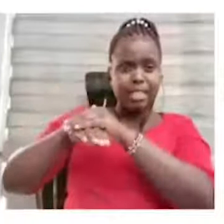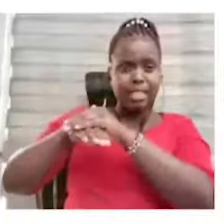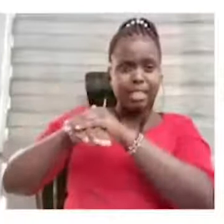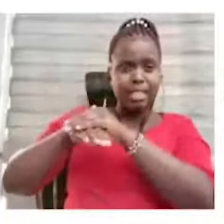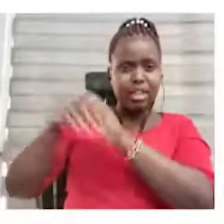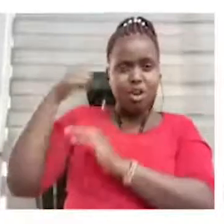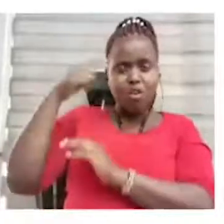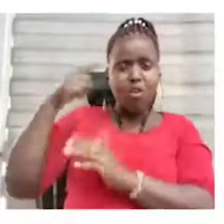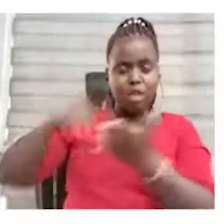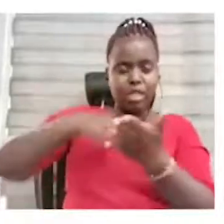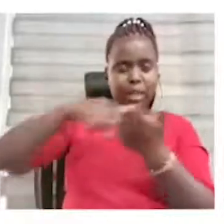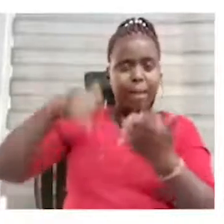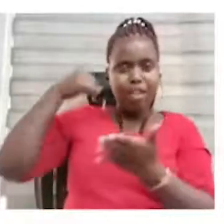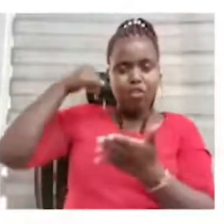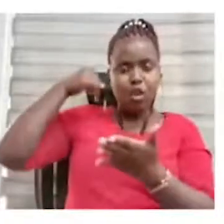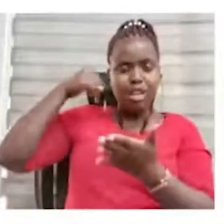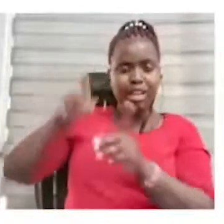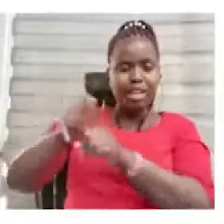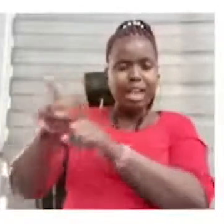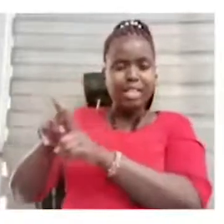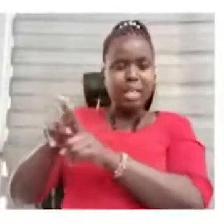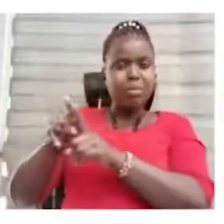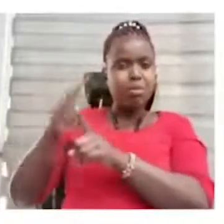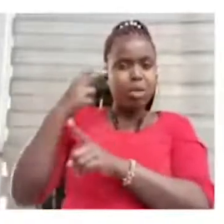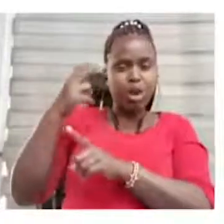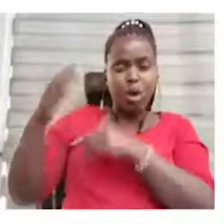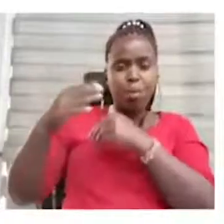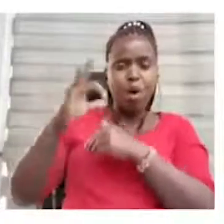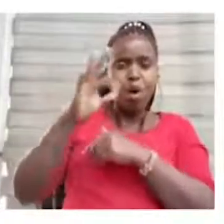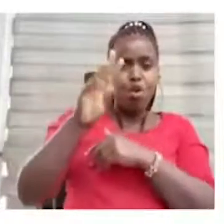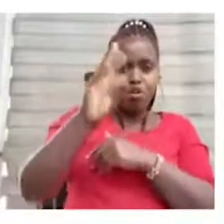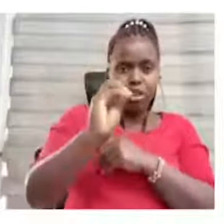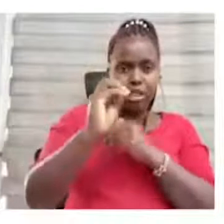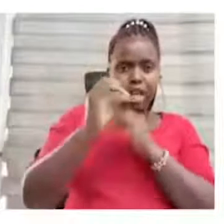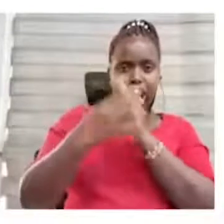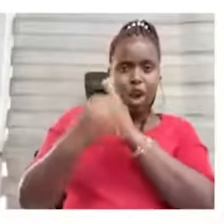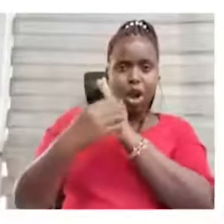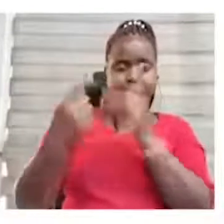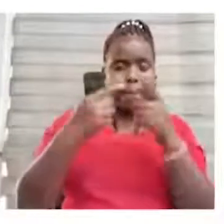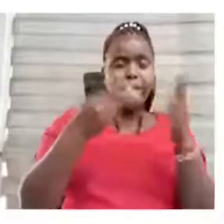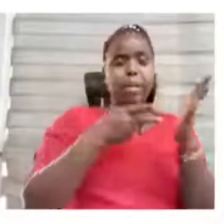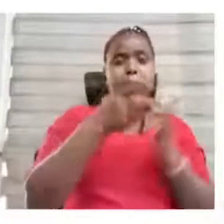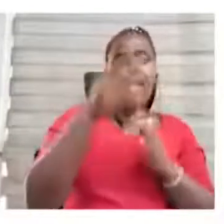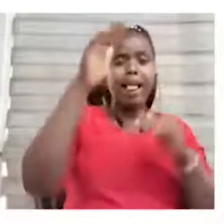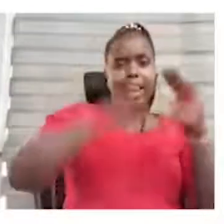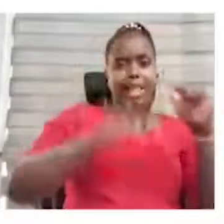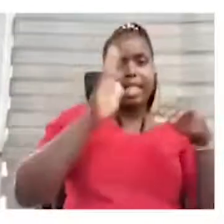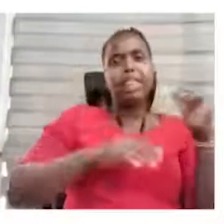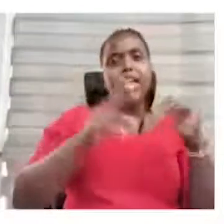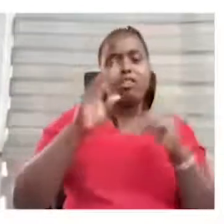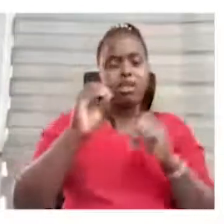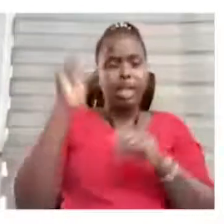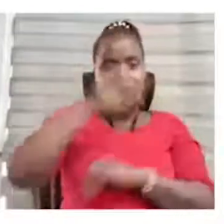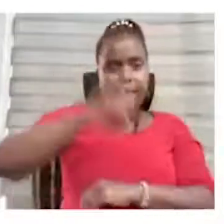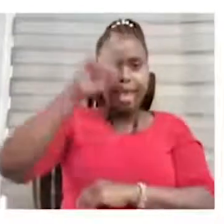smartphones in the region of $30 to $40, but you're paying less than 20 US dollar cents per day, and you have access to